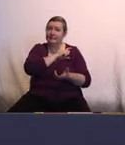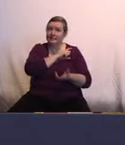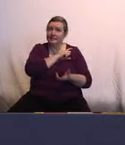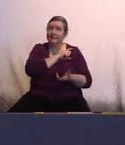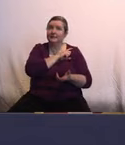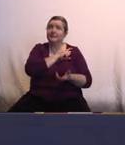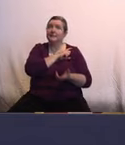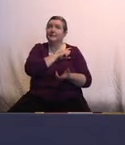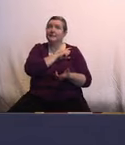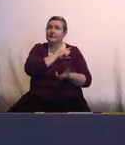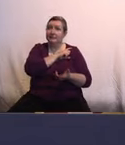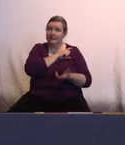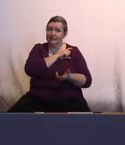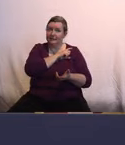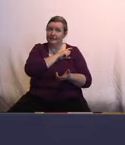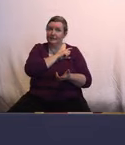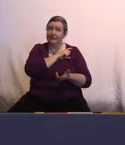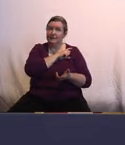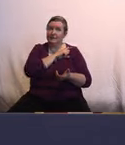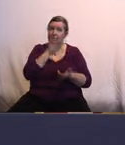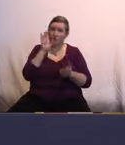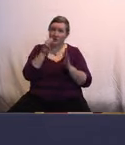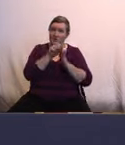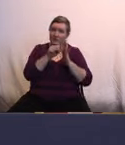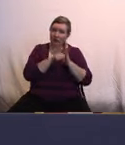officers often work?